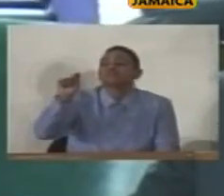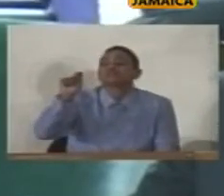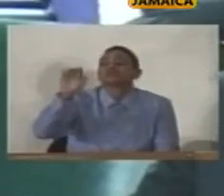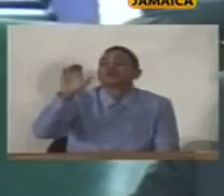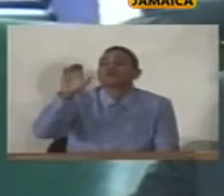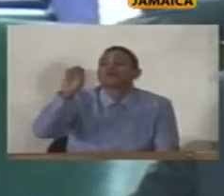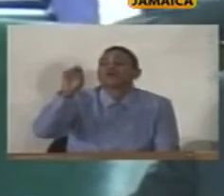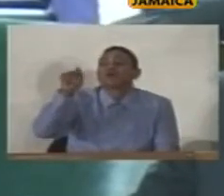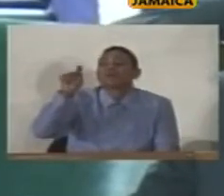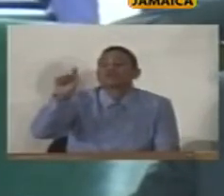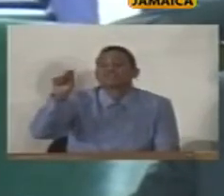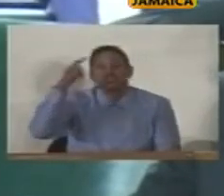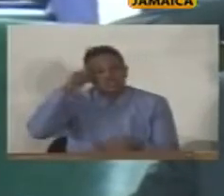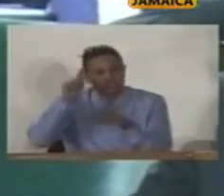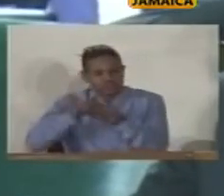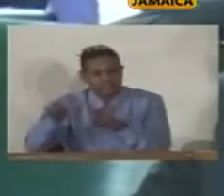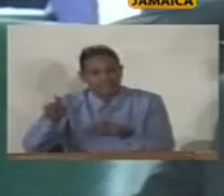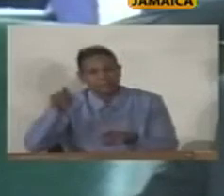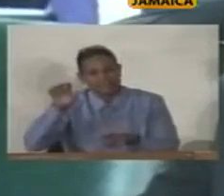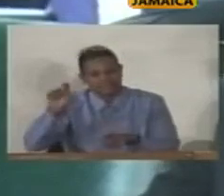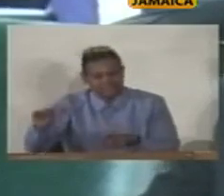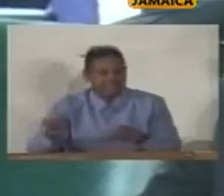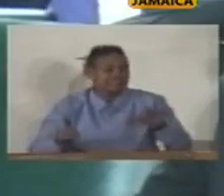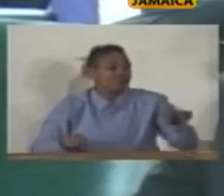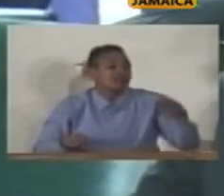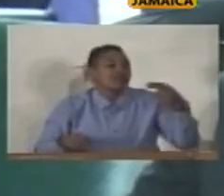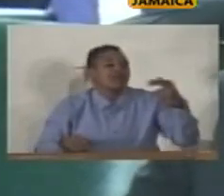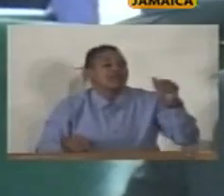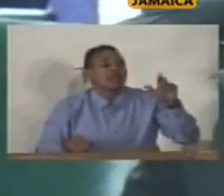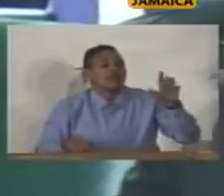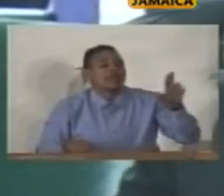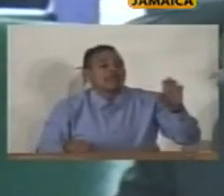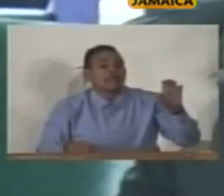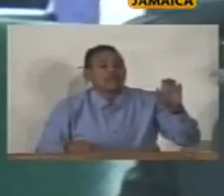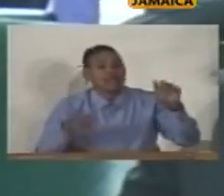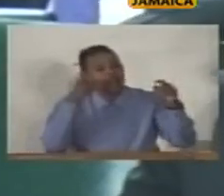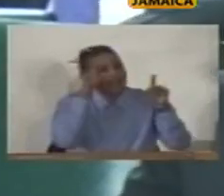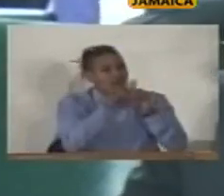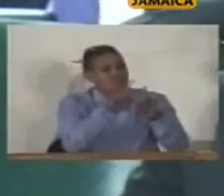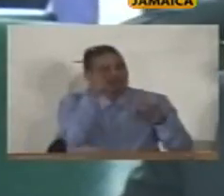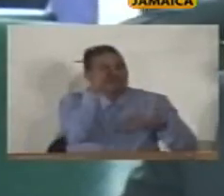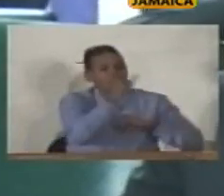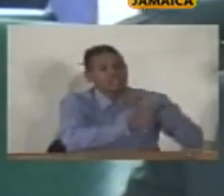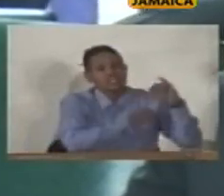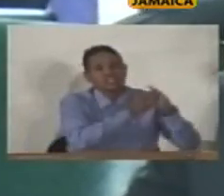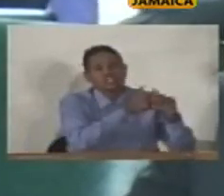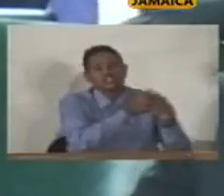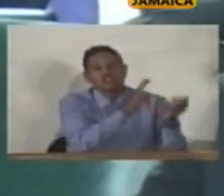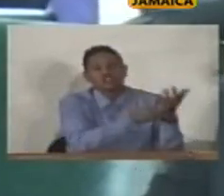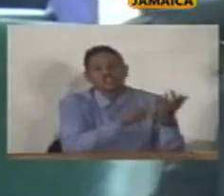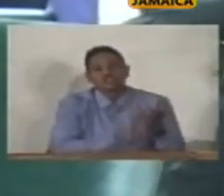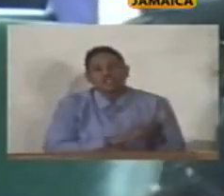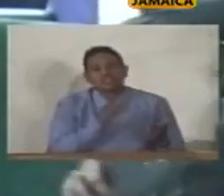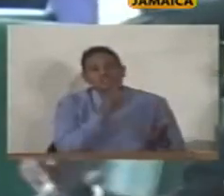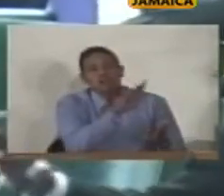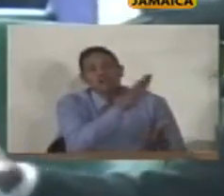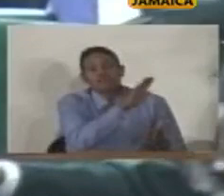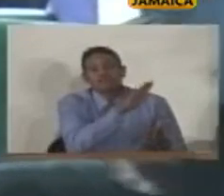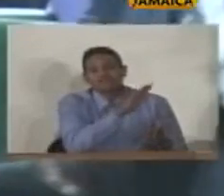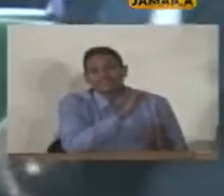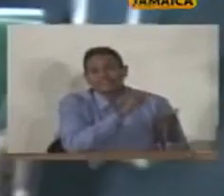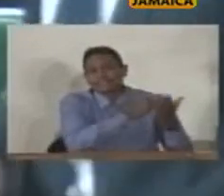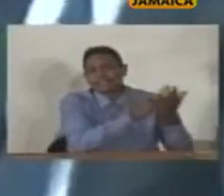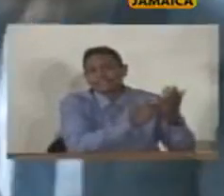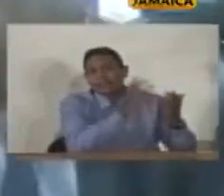PCT, and two, the Hague Agreement for the International Registration of Industrial